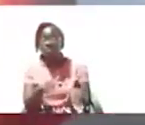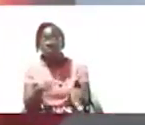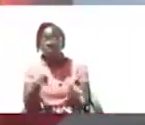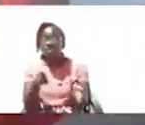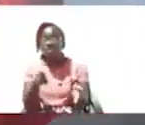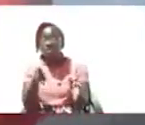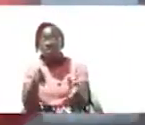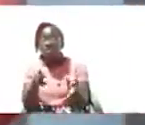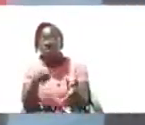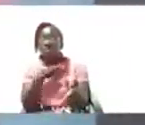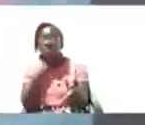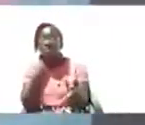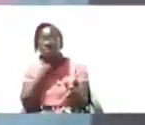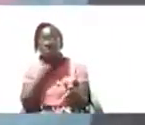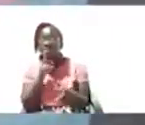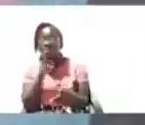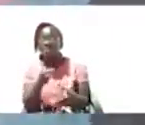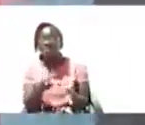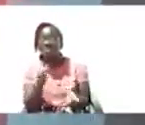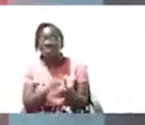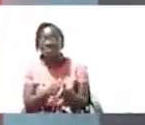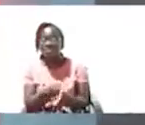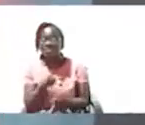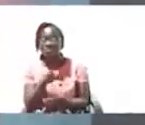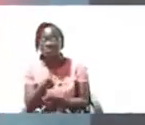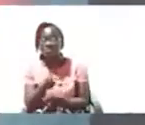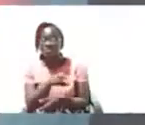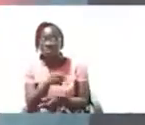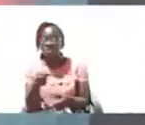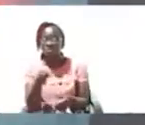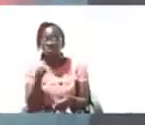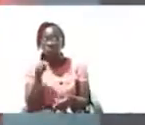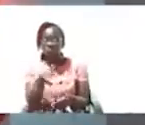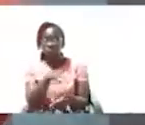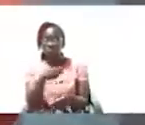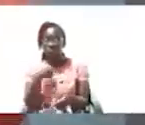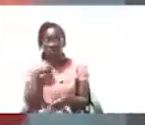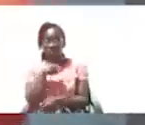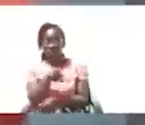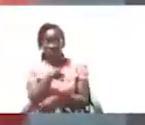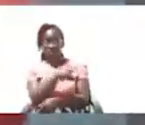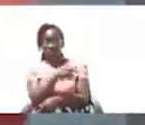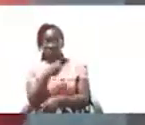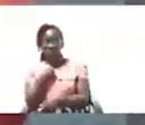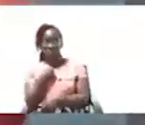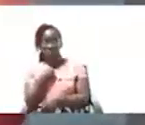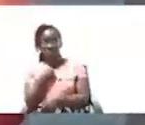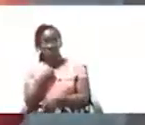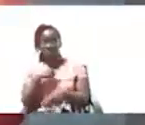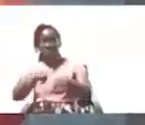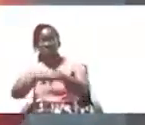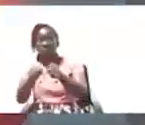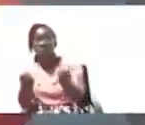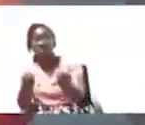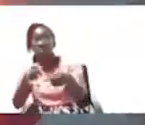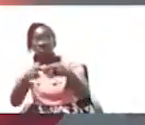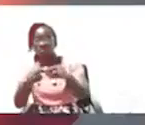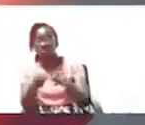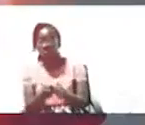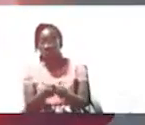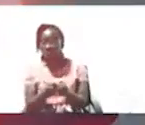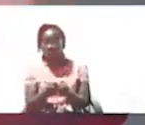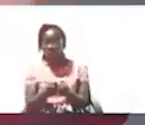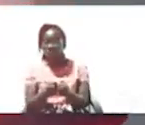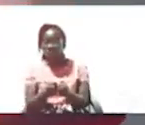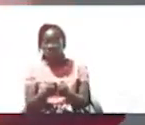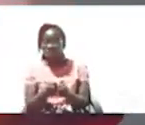going and he has nothing to do and with you. Jesus about it. Tonight we recommend Jesus to you that he has assured us he's going to